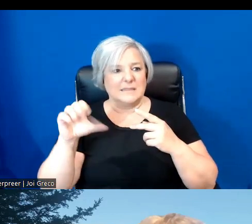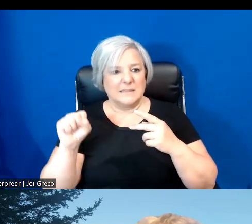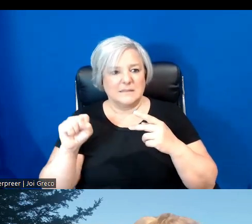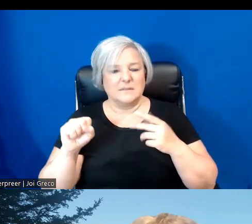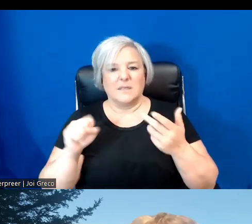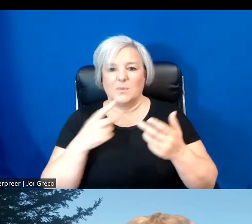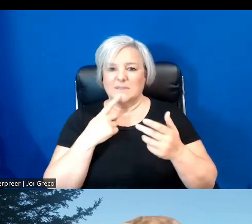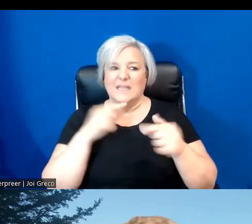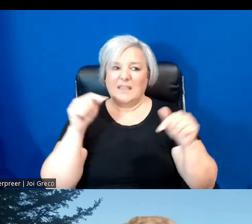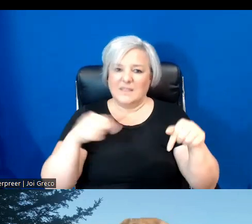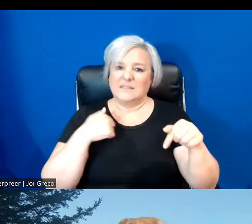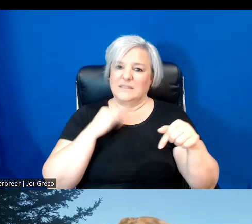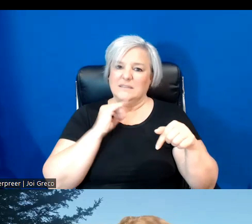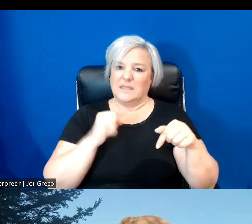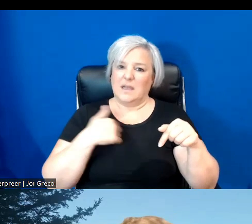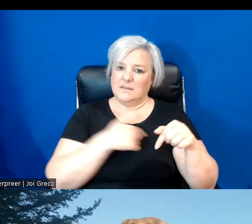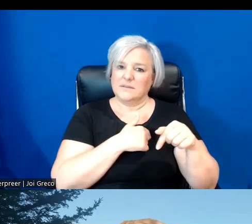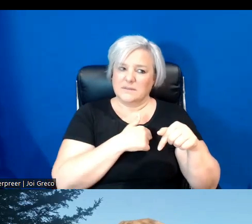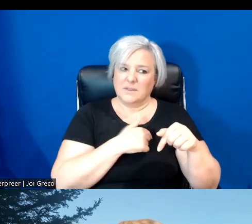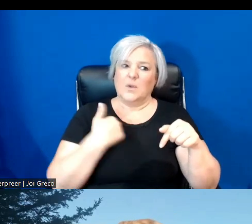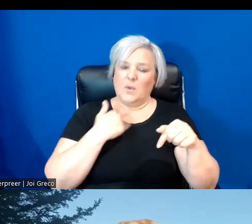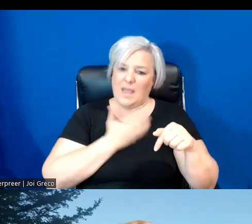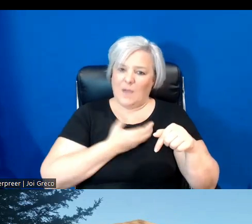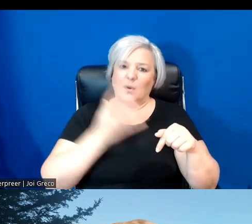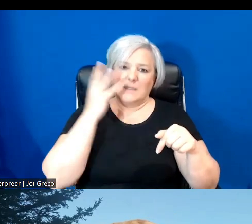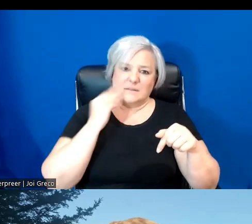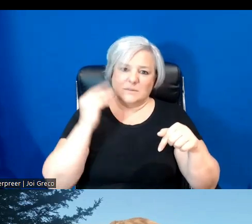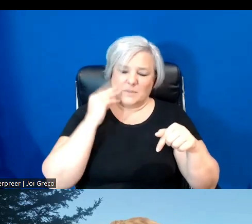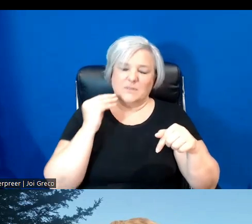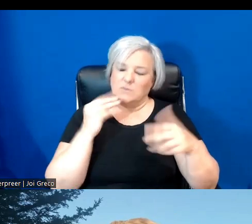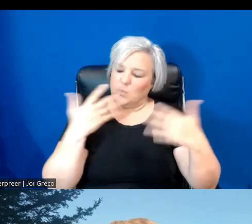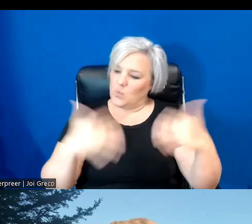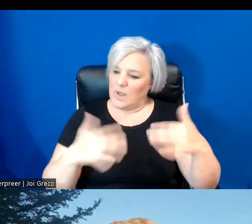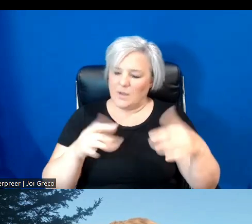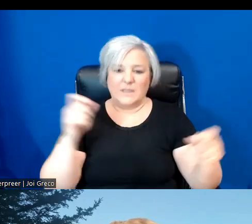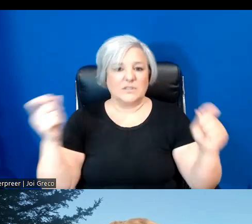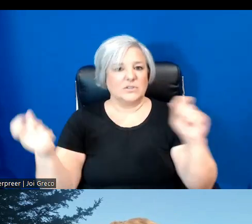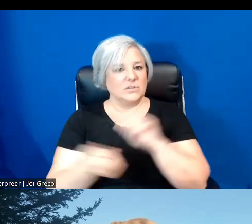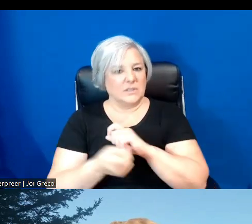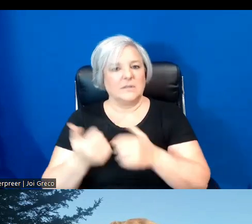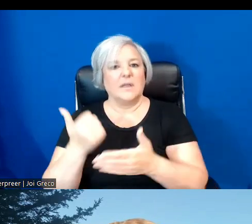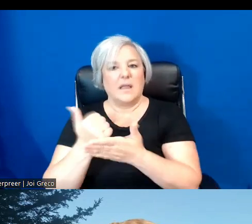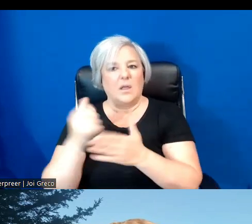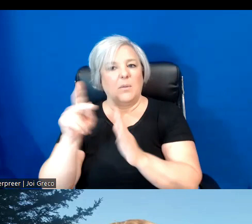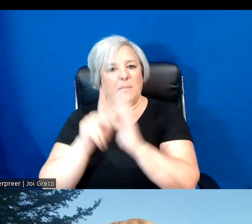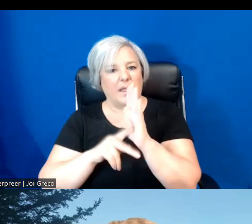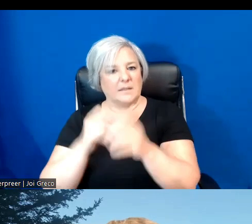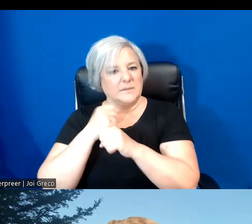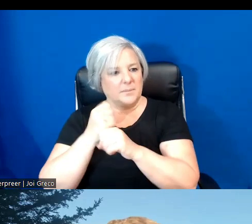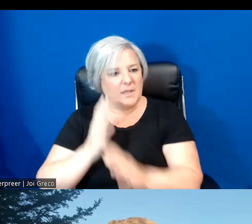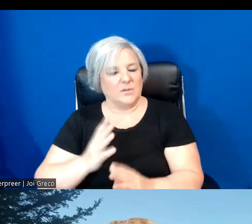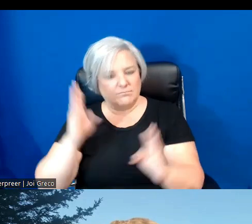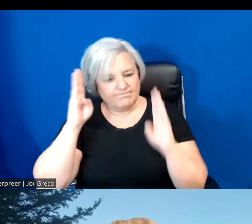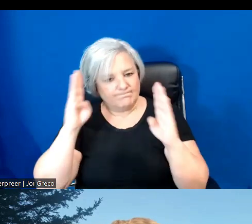say this is us, this is what we experience, it was a game changer to get people, policymakers and others to start to pay